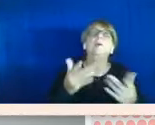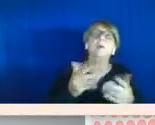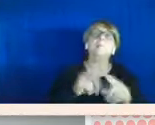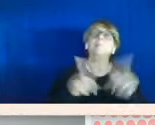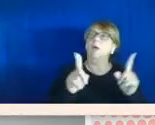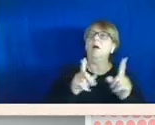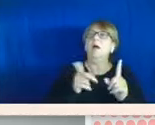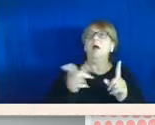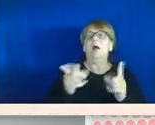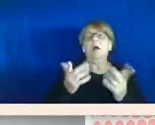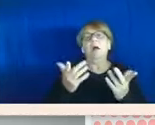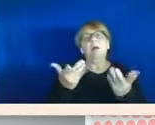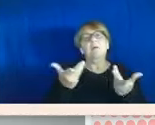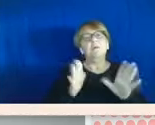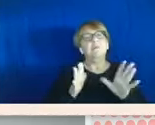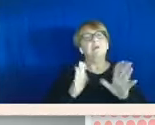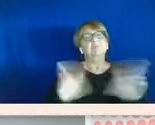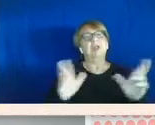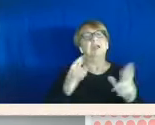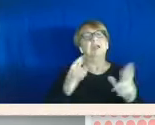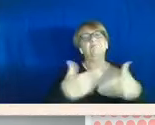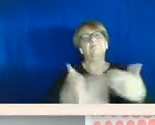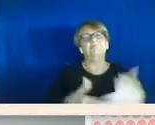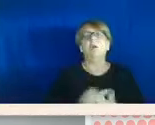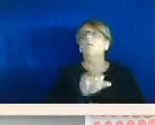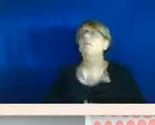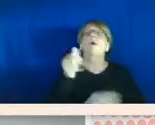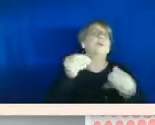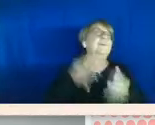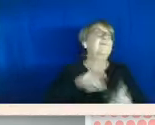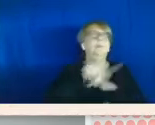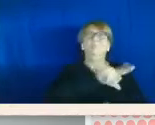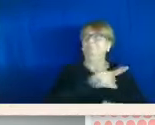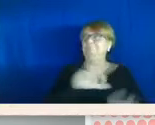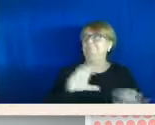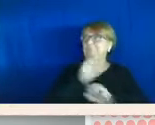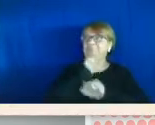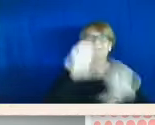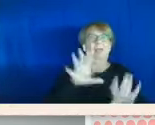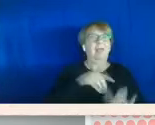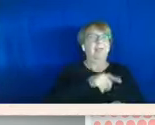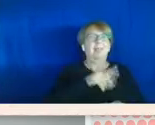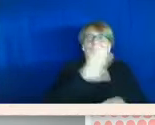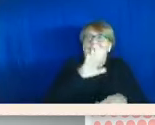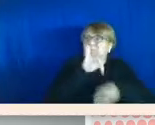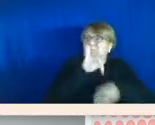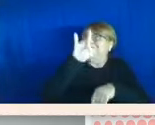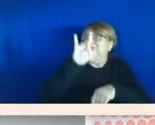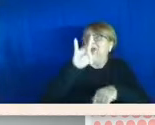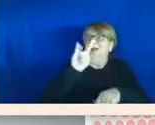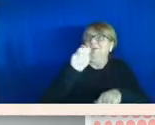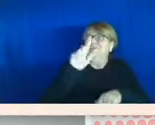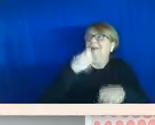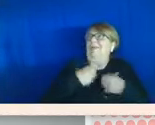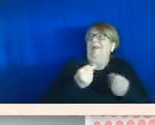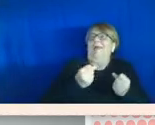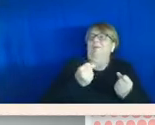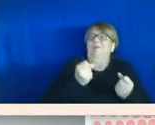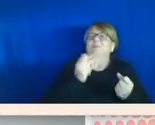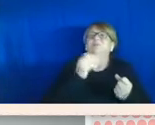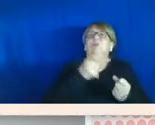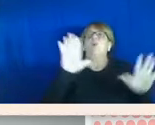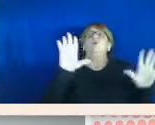they had, and then other providers hadn't done any of it. They'd never dipped their toe in telehealth. So they had a bigger learning